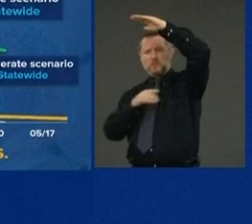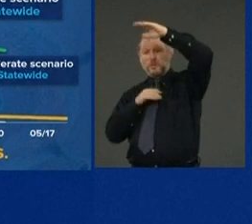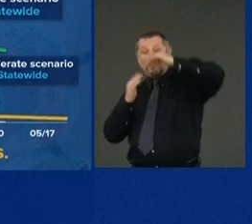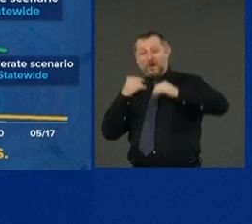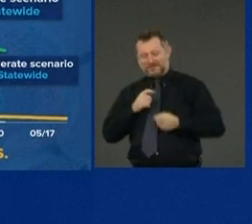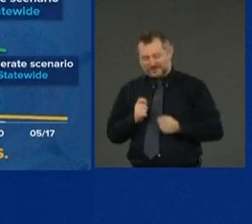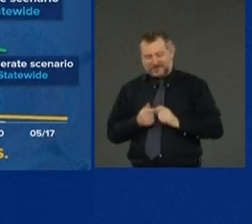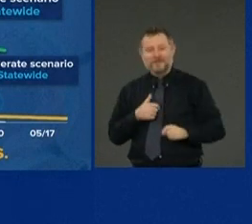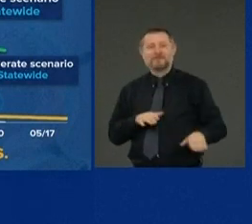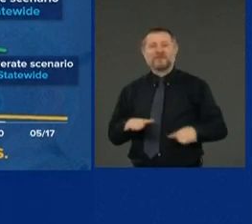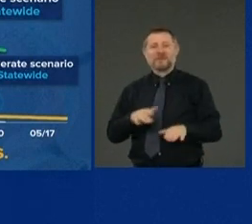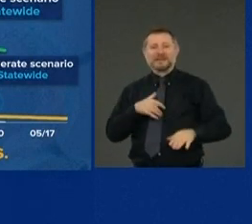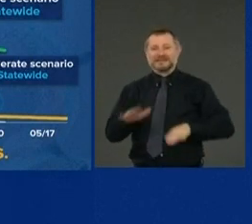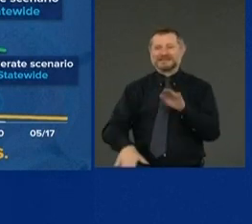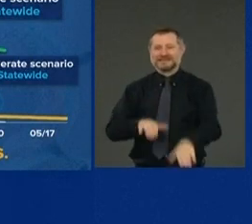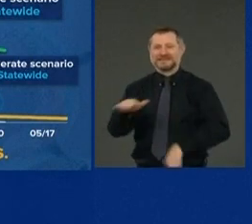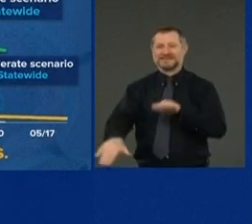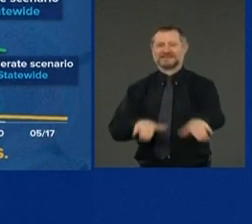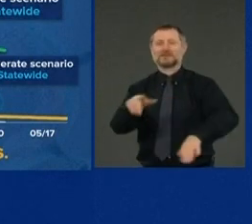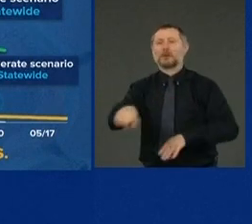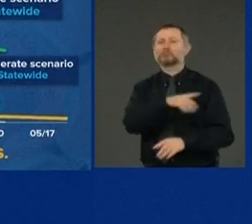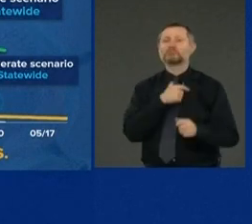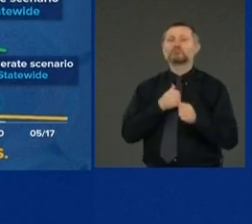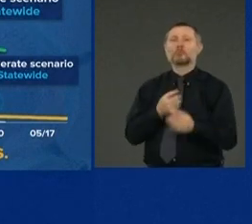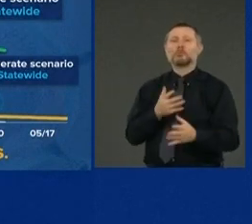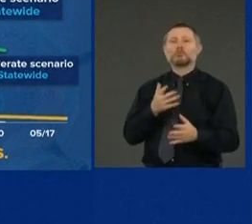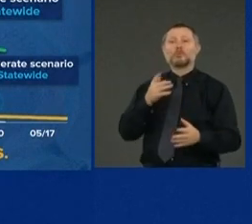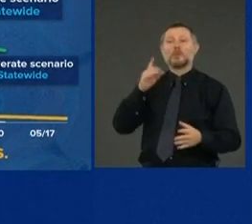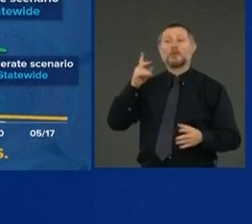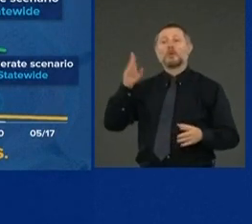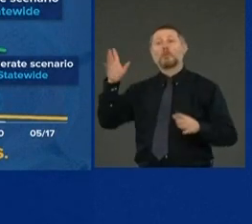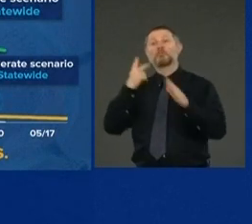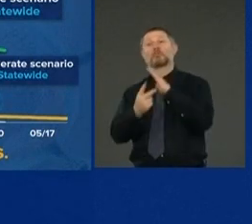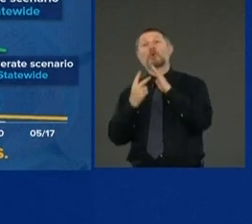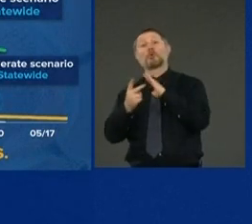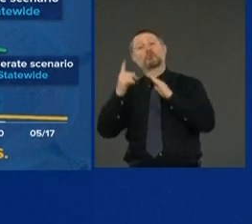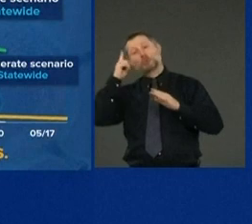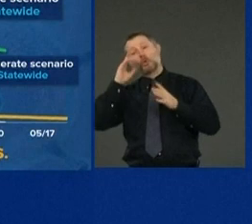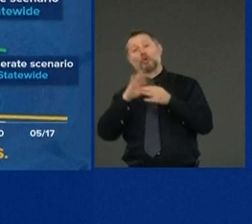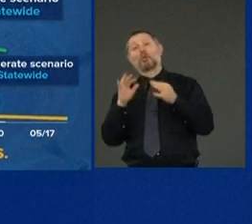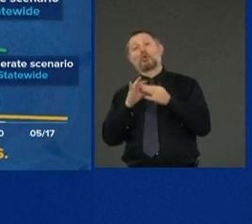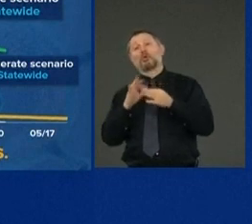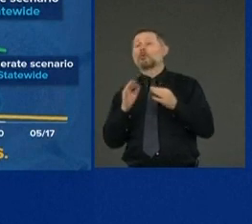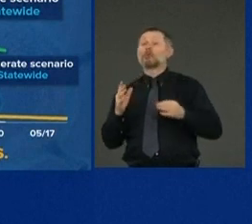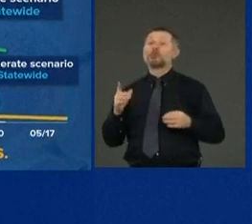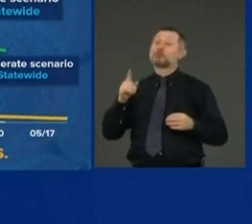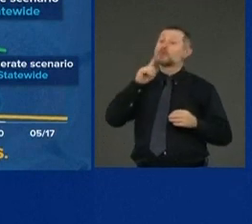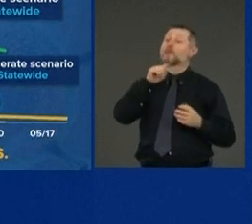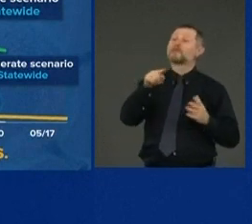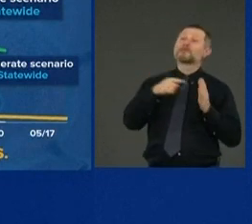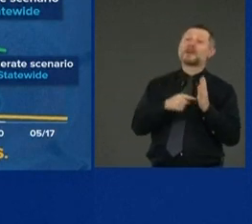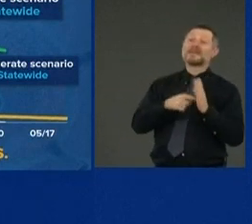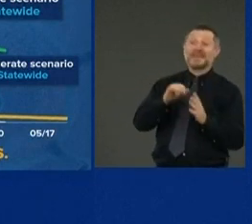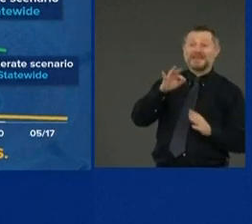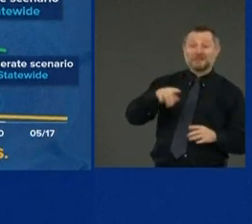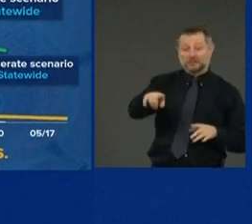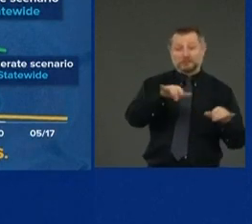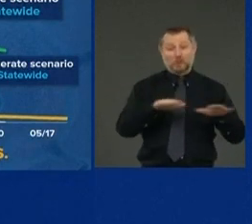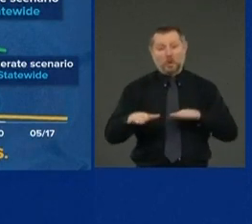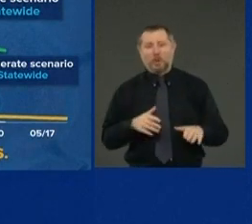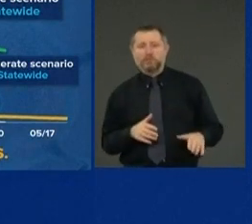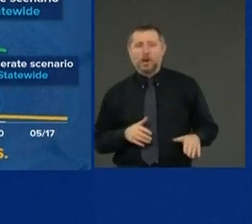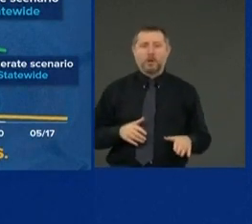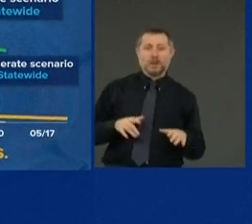We changed what we were doing. What they were saying is, if you keep doing what you're doing, and that transmission rate